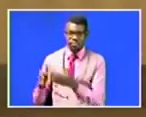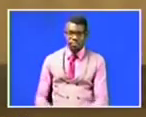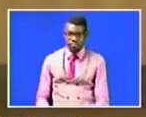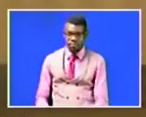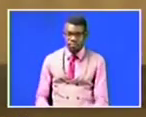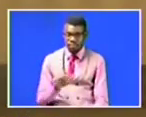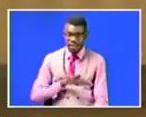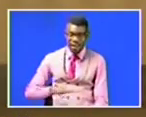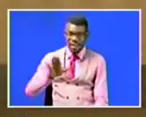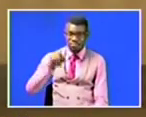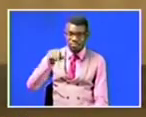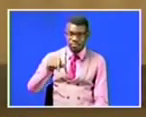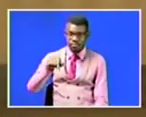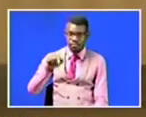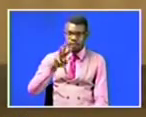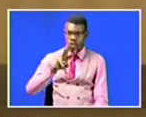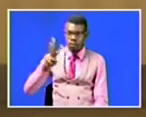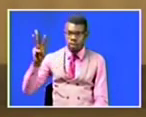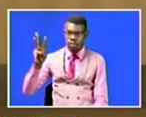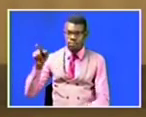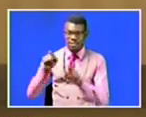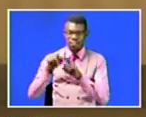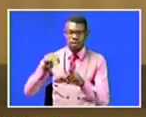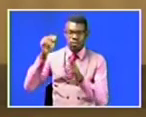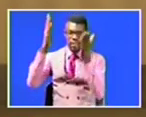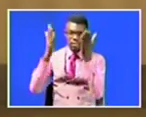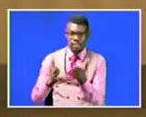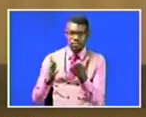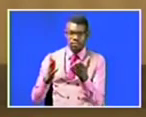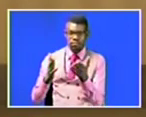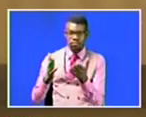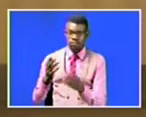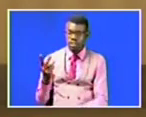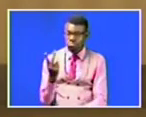that is the western and north rift,